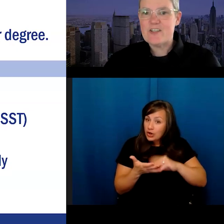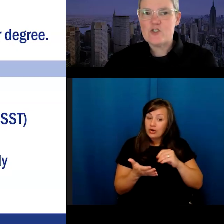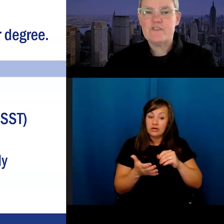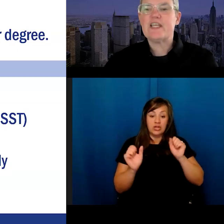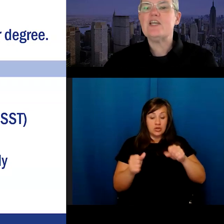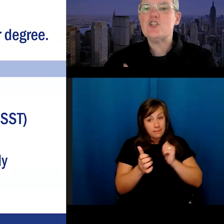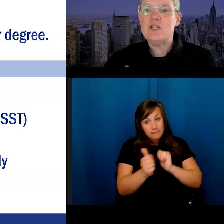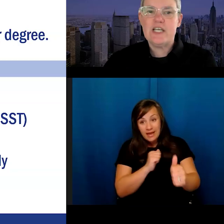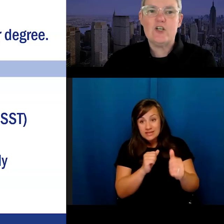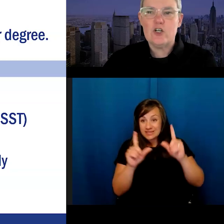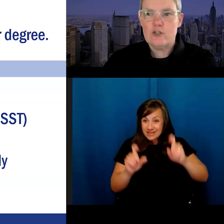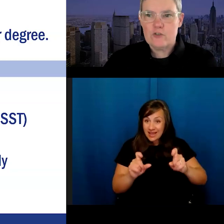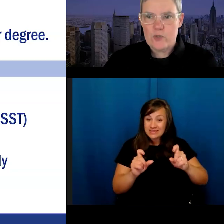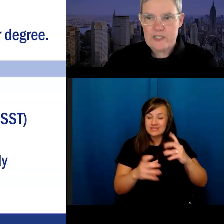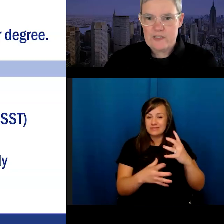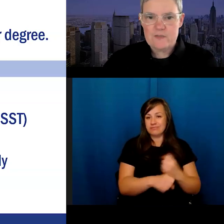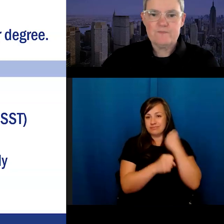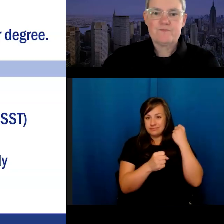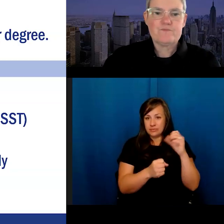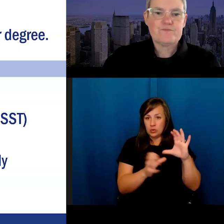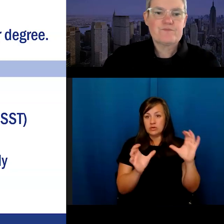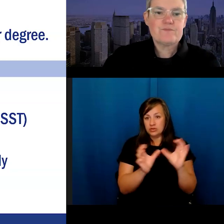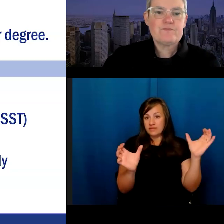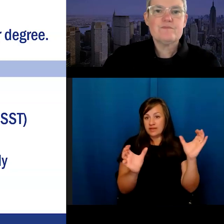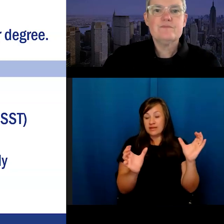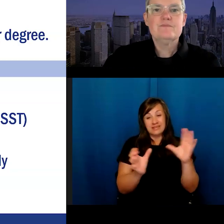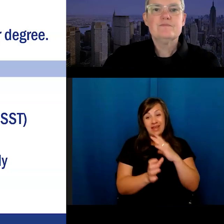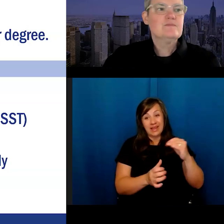exam, get a certification, and earn credits.